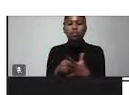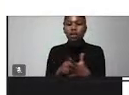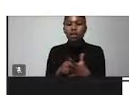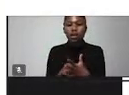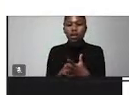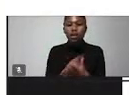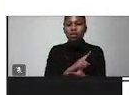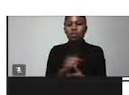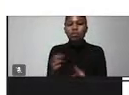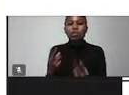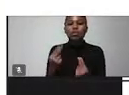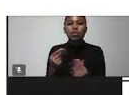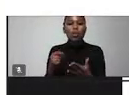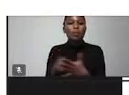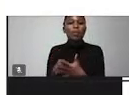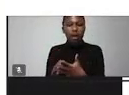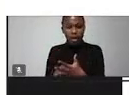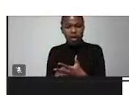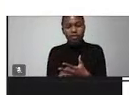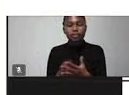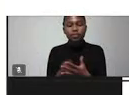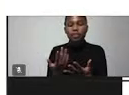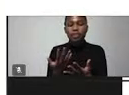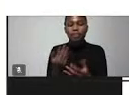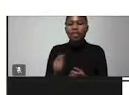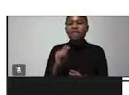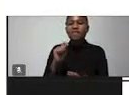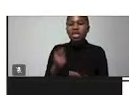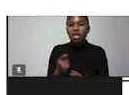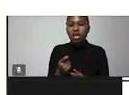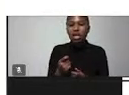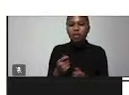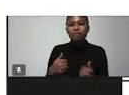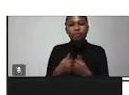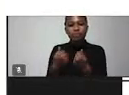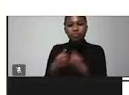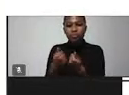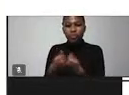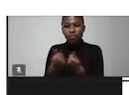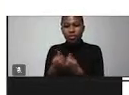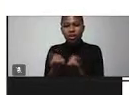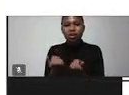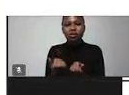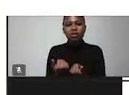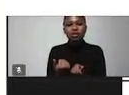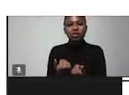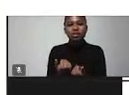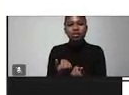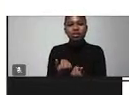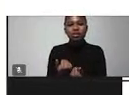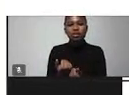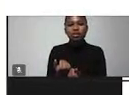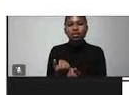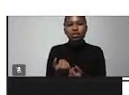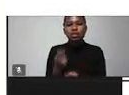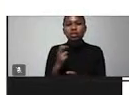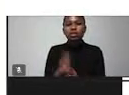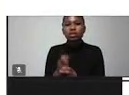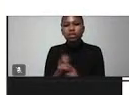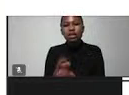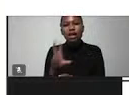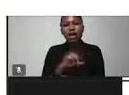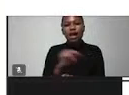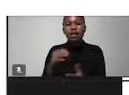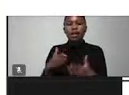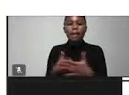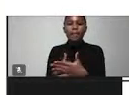emerging markets, and market access is quite key. The third challenge is in terms of the navigating tariff standards and other regulatory barriers.